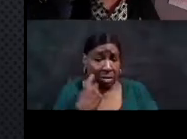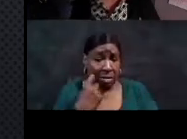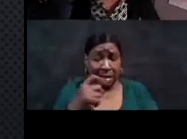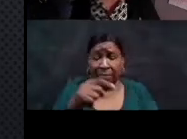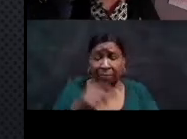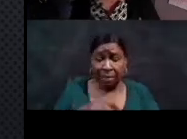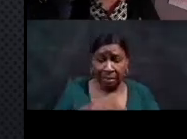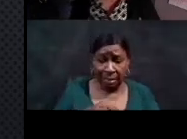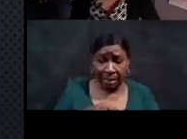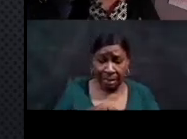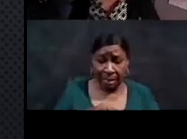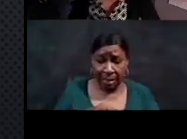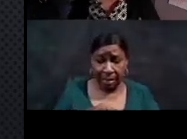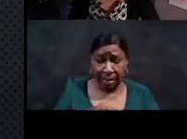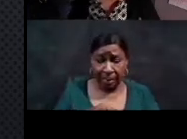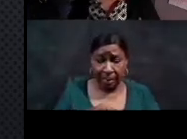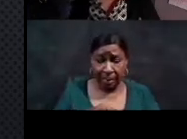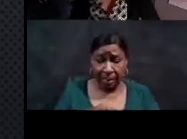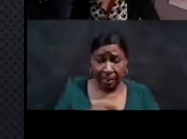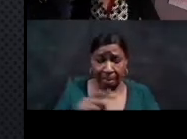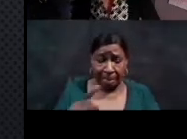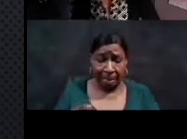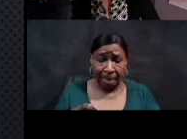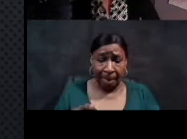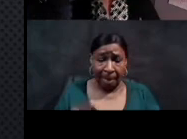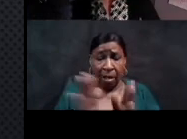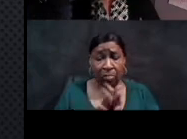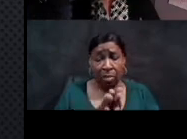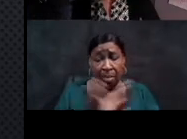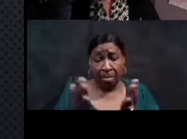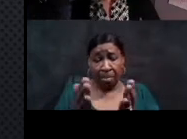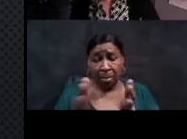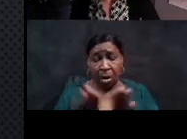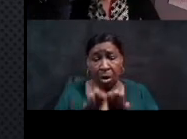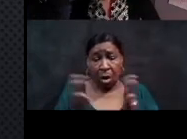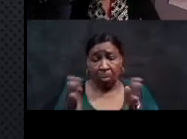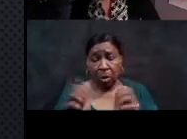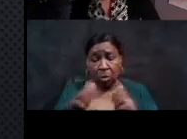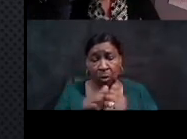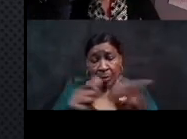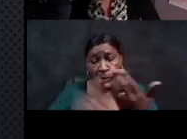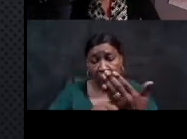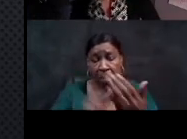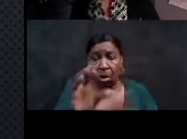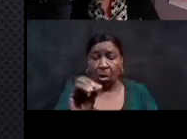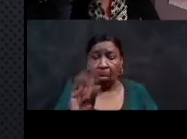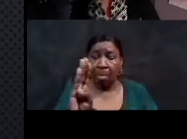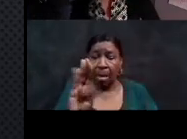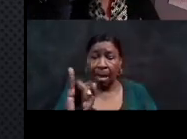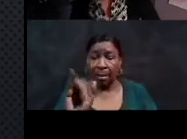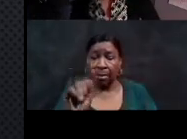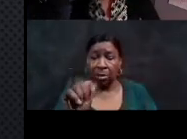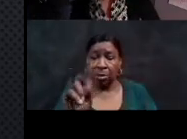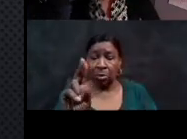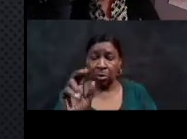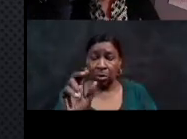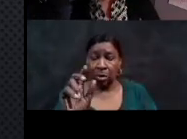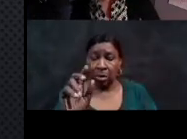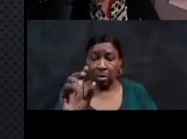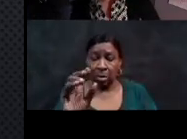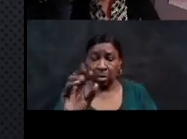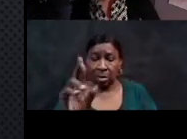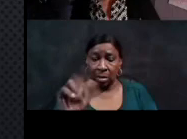since the book came out. The book opens with an obituary, which is engaging Judith Butler's